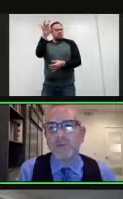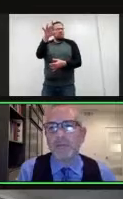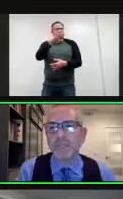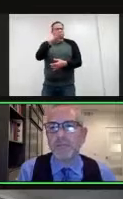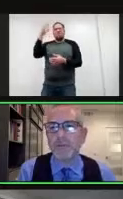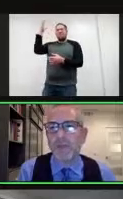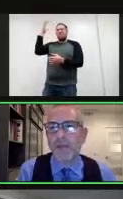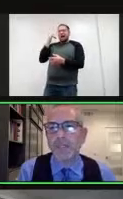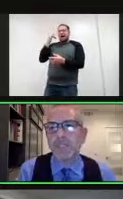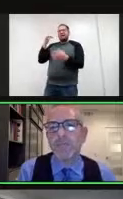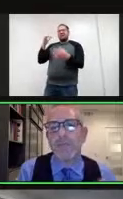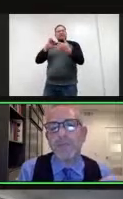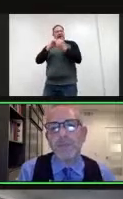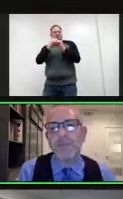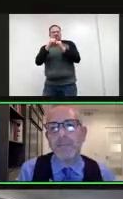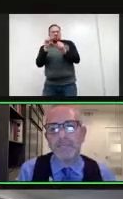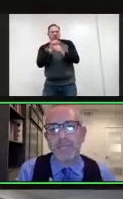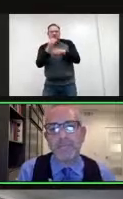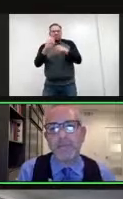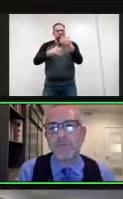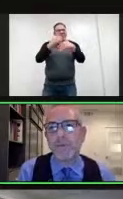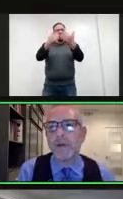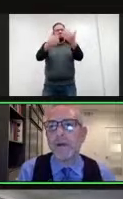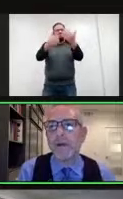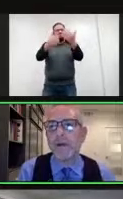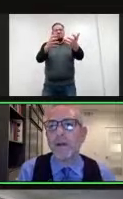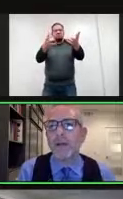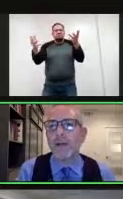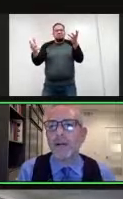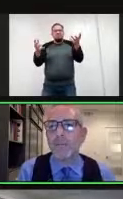mechanics around restorative practices. So that might be an example of